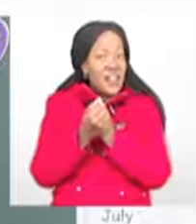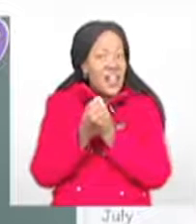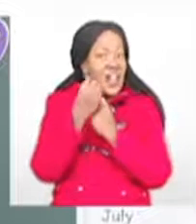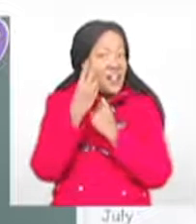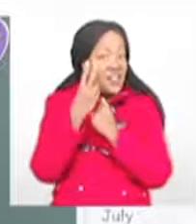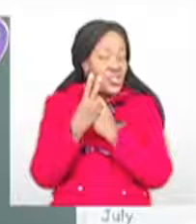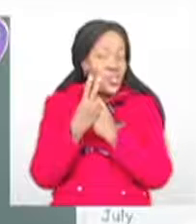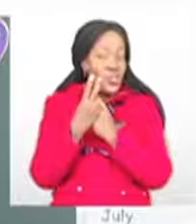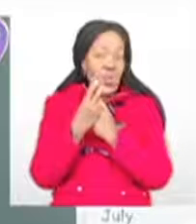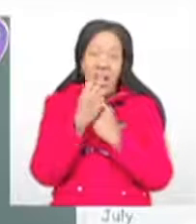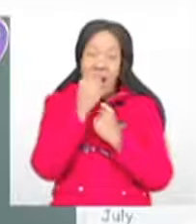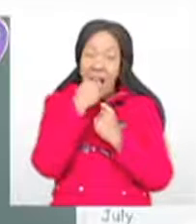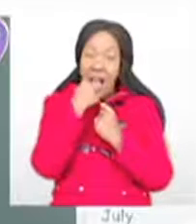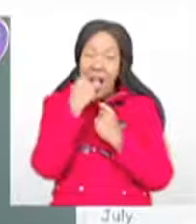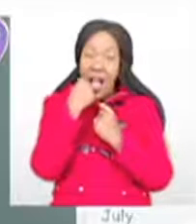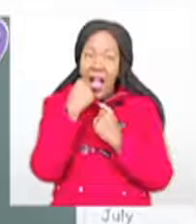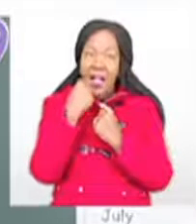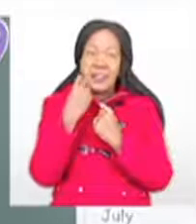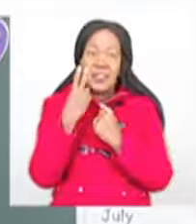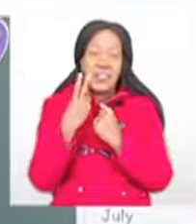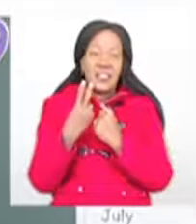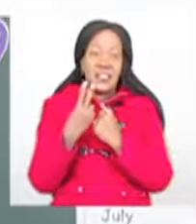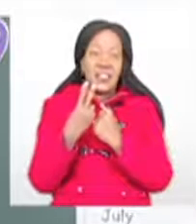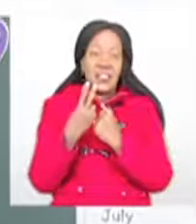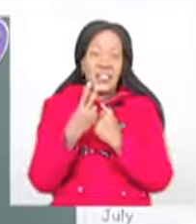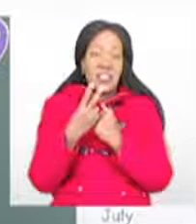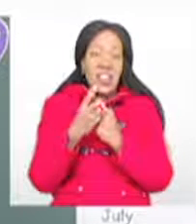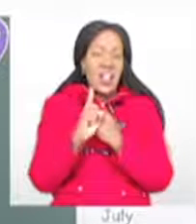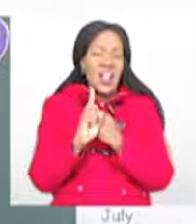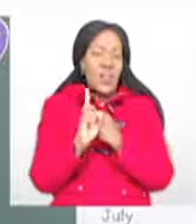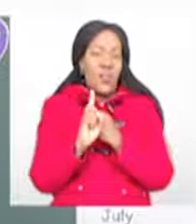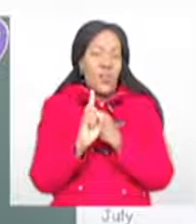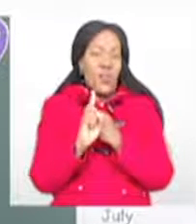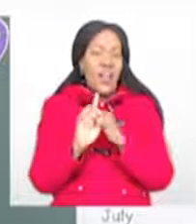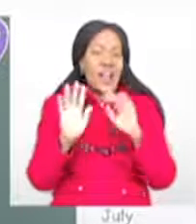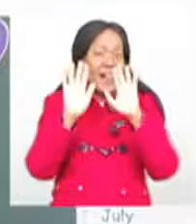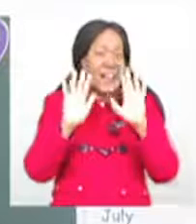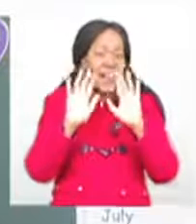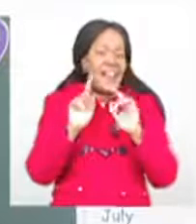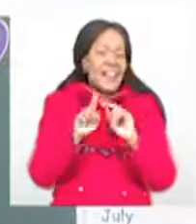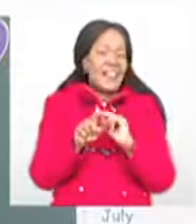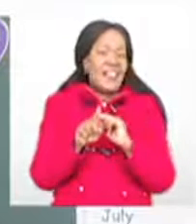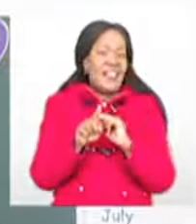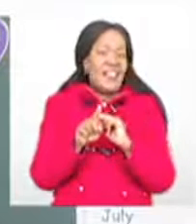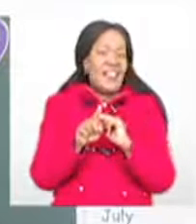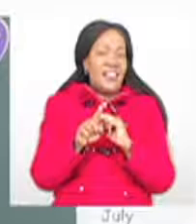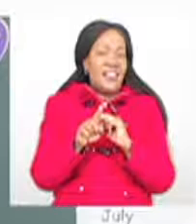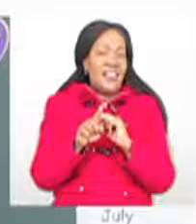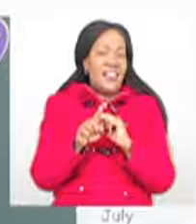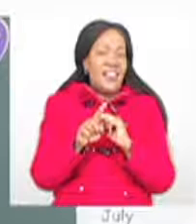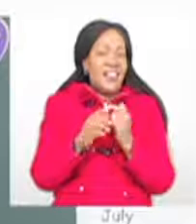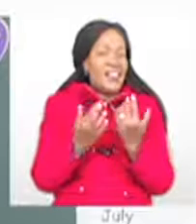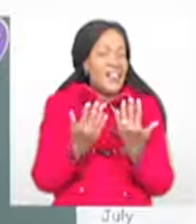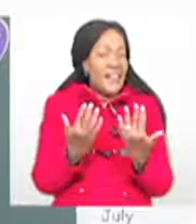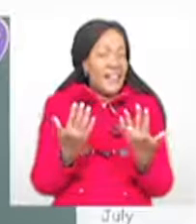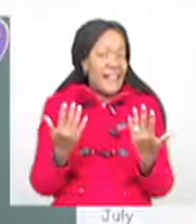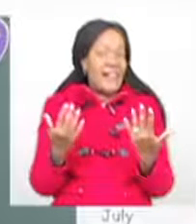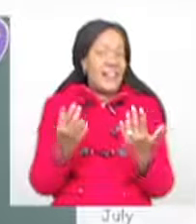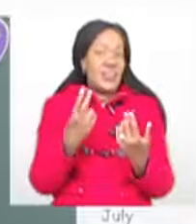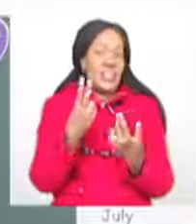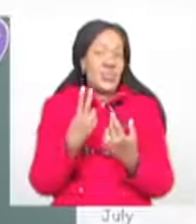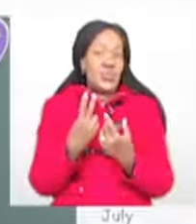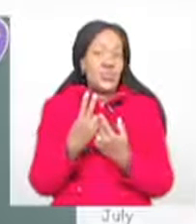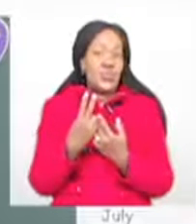2 apples. And what colors are they? There are 2 green